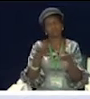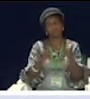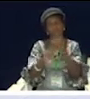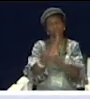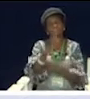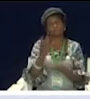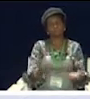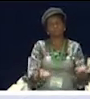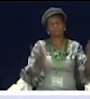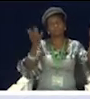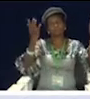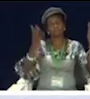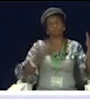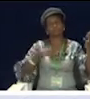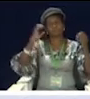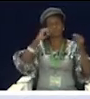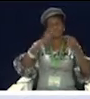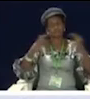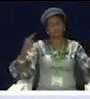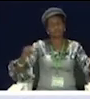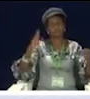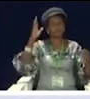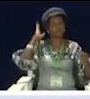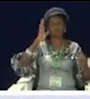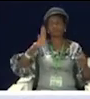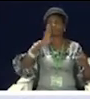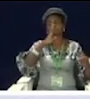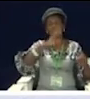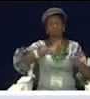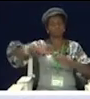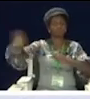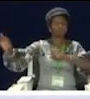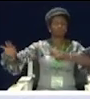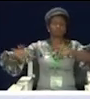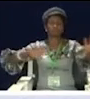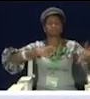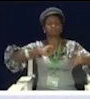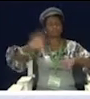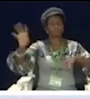arise, and his enemies will scatter.